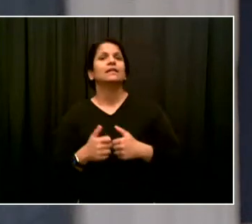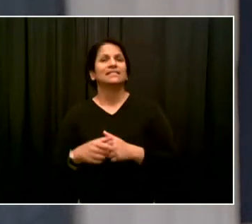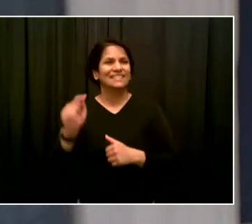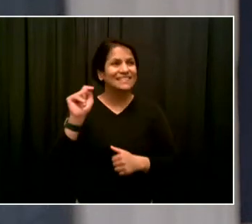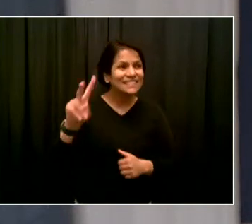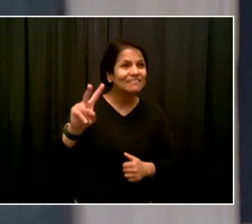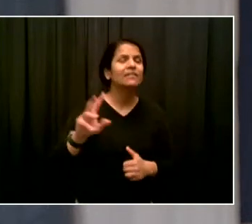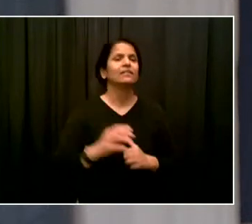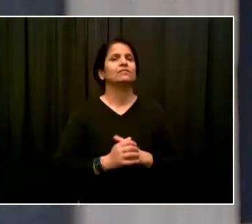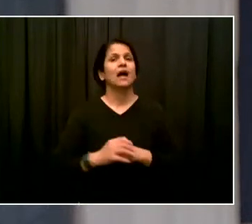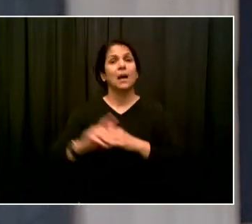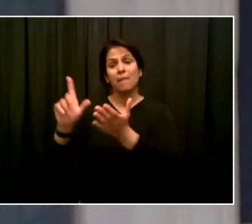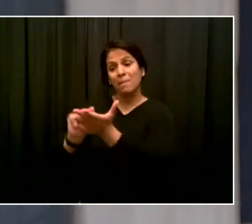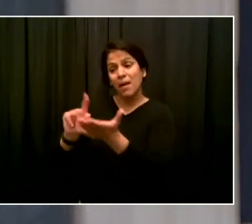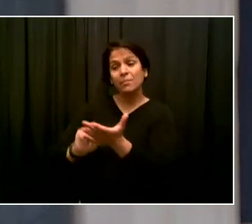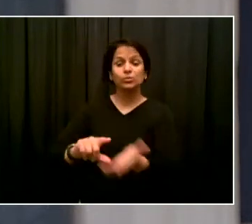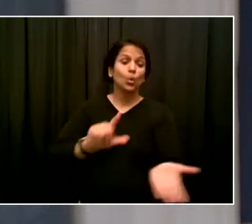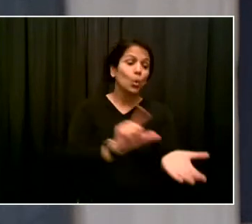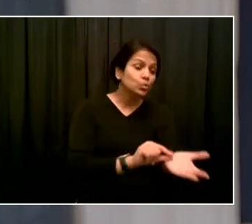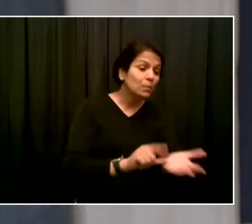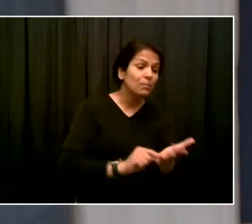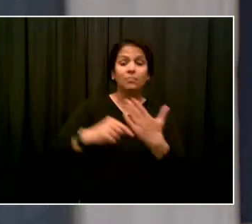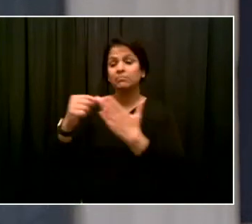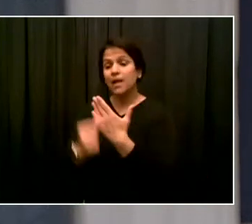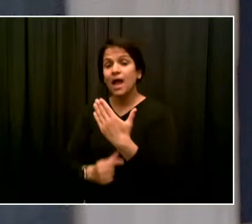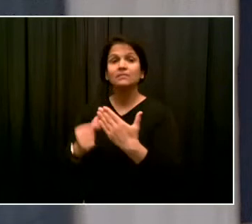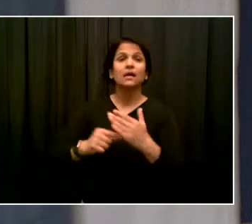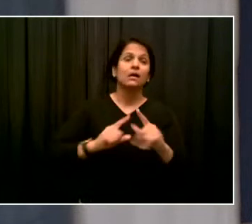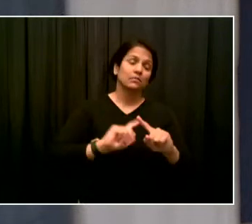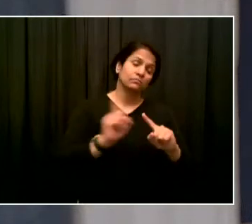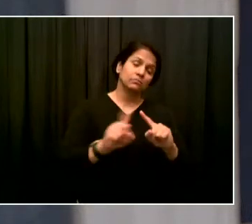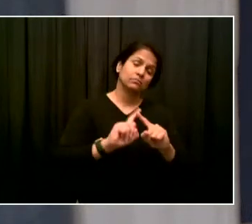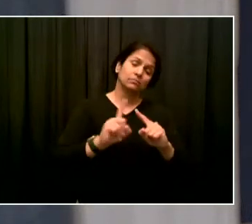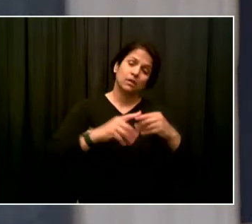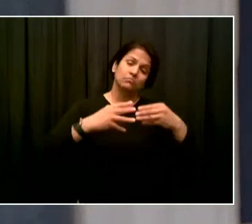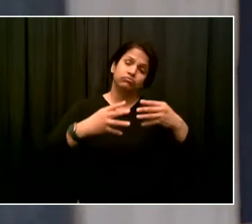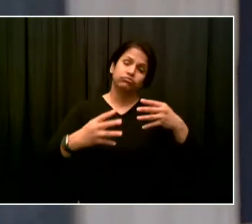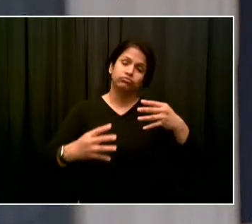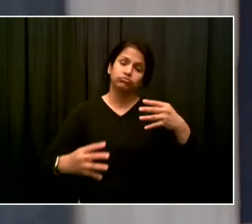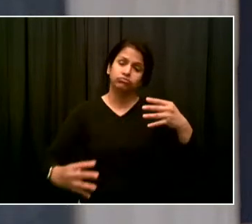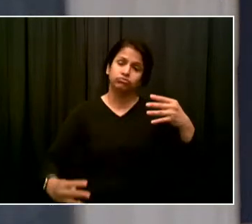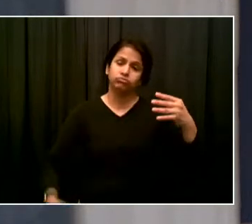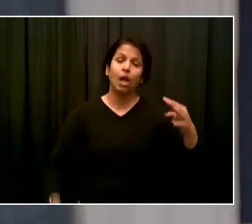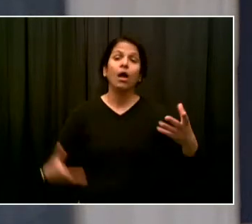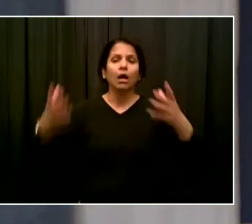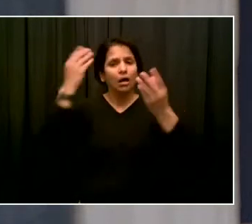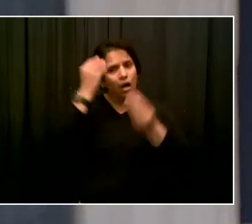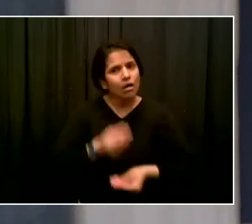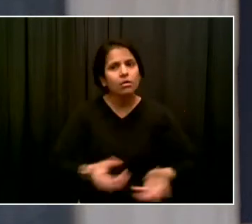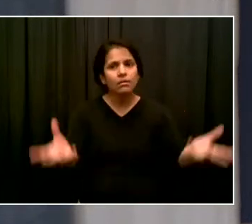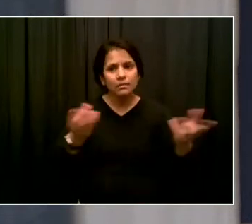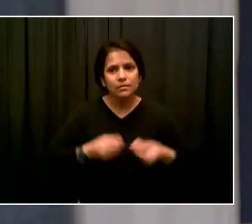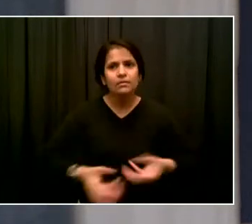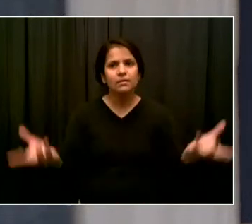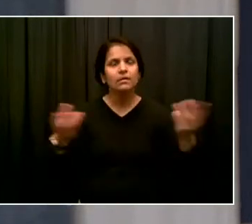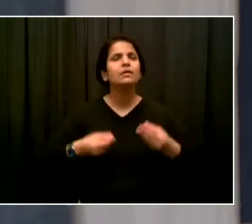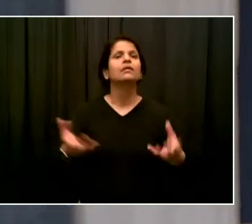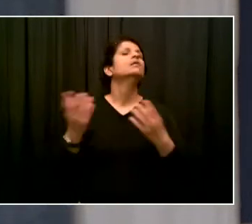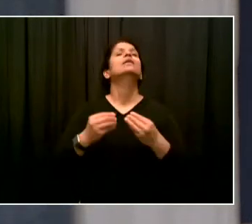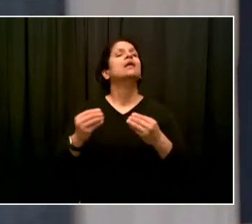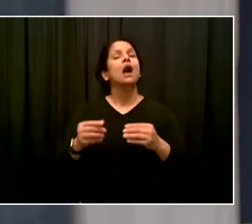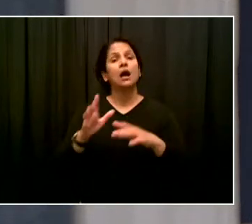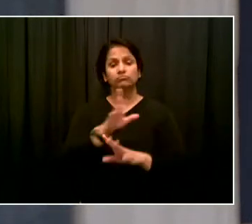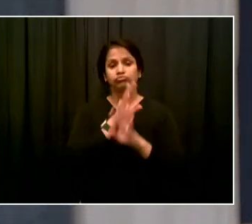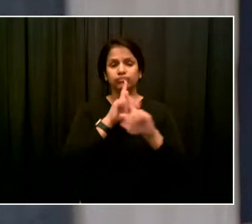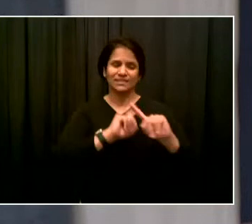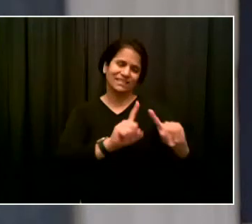digital media, with resources translated into as many as 18 languages to help us reach all New York voters.